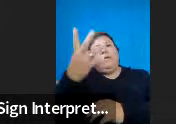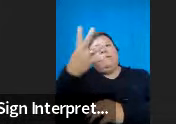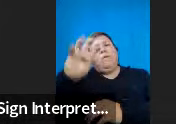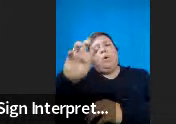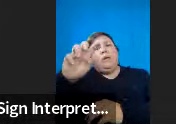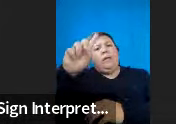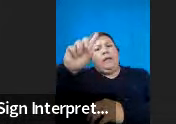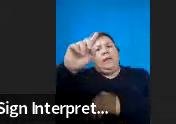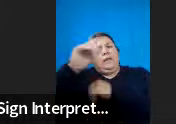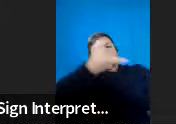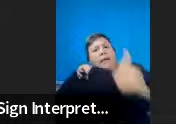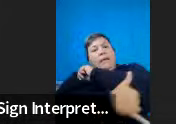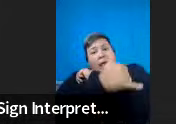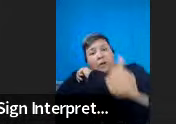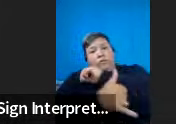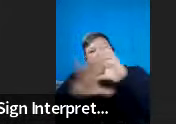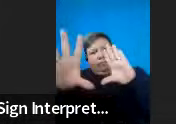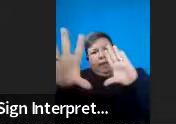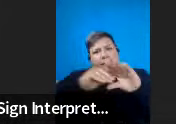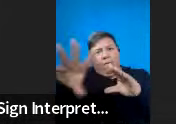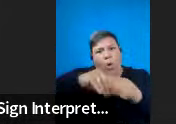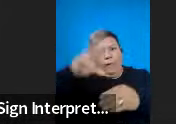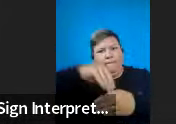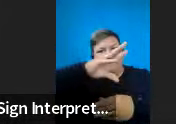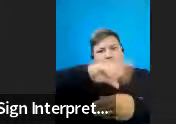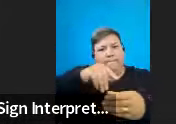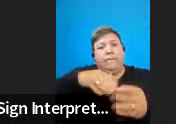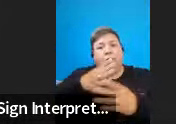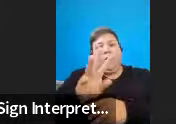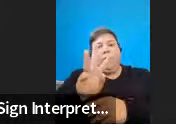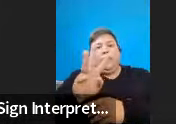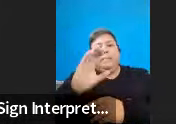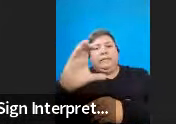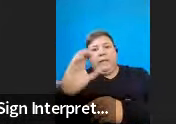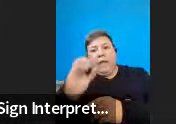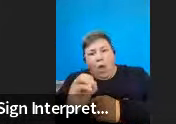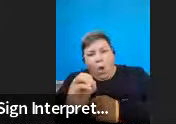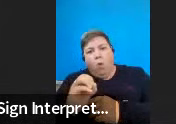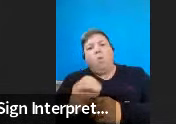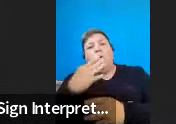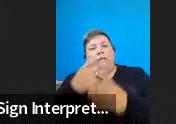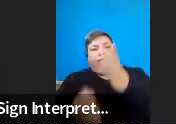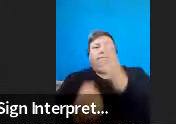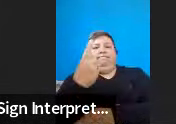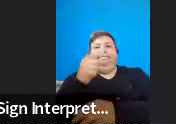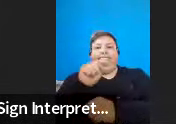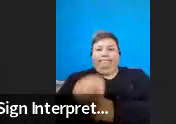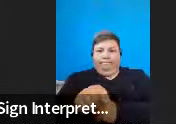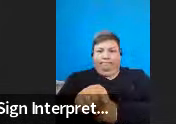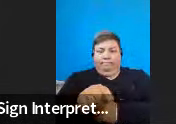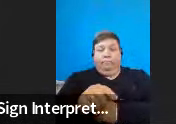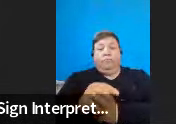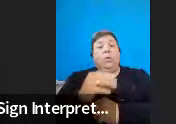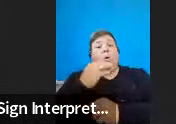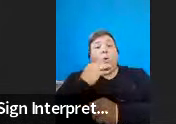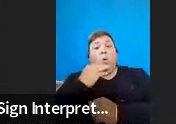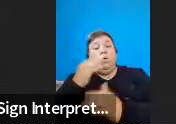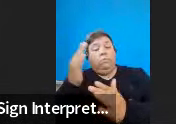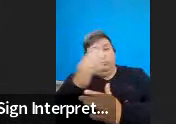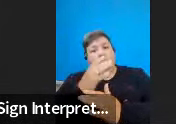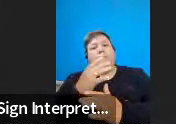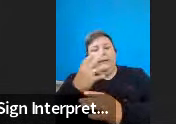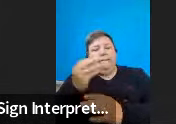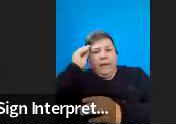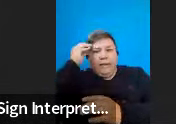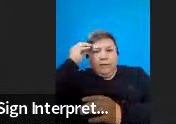that are involved in this program through WCO that have implemented this. And I'm sure that some of them you may be interested in